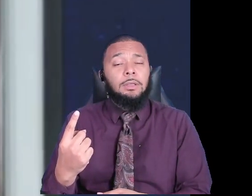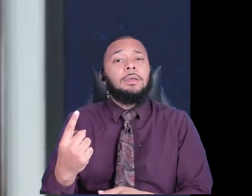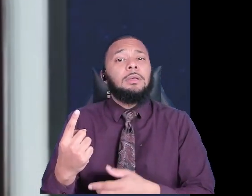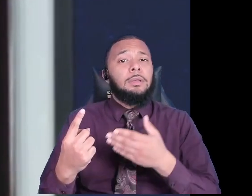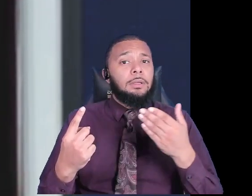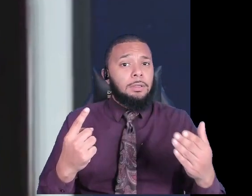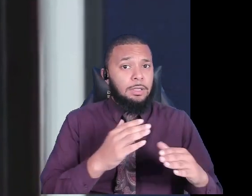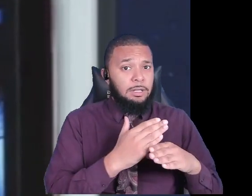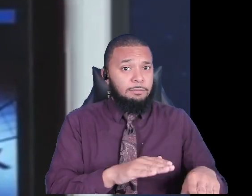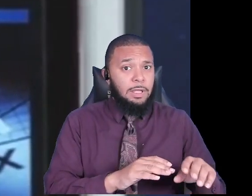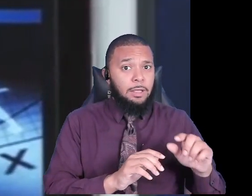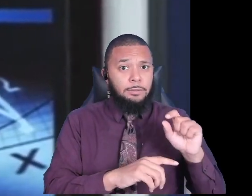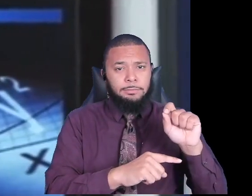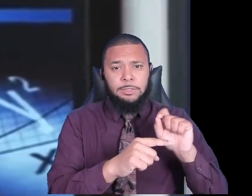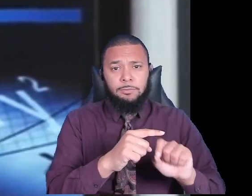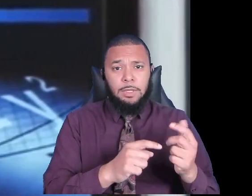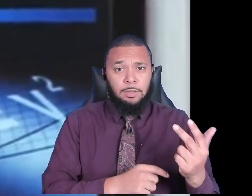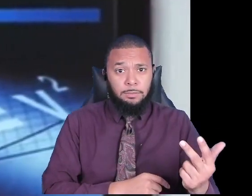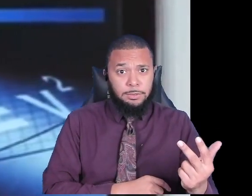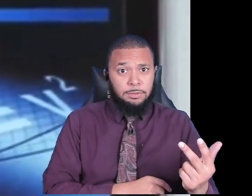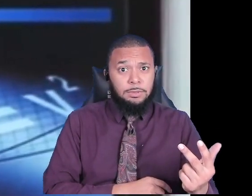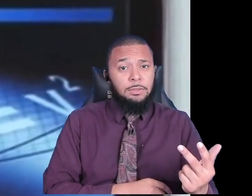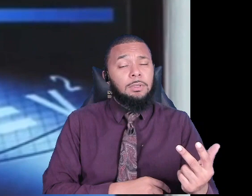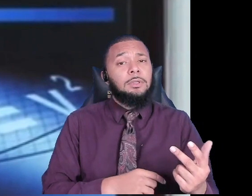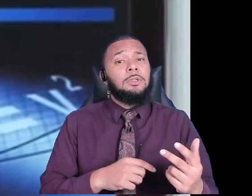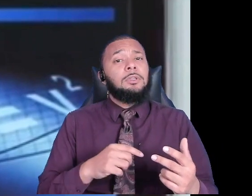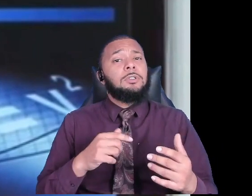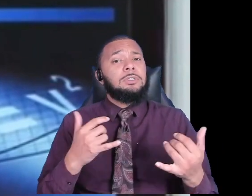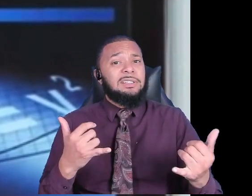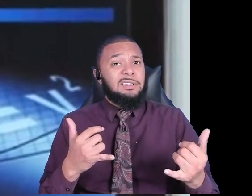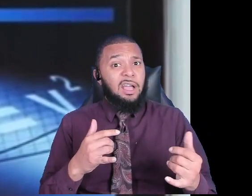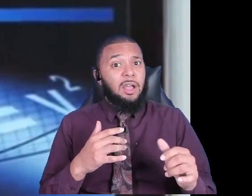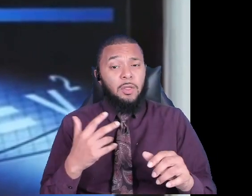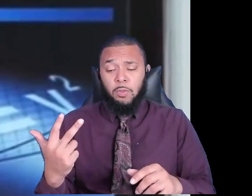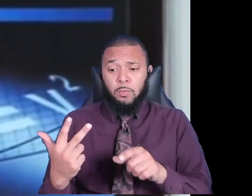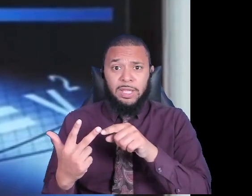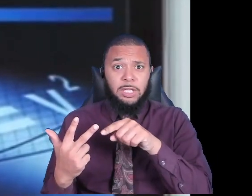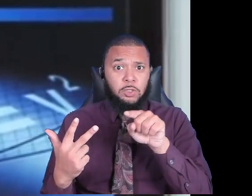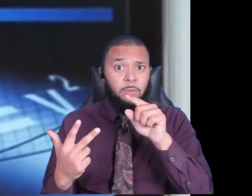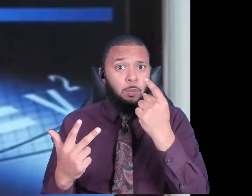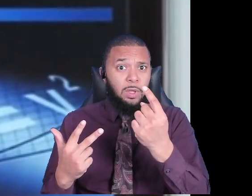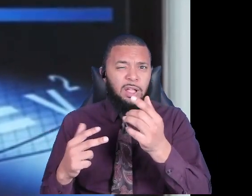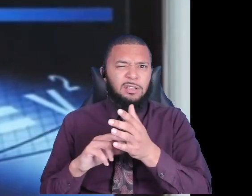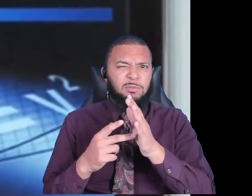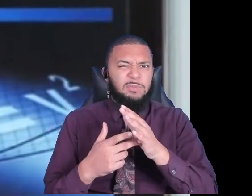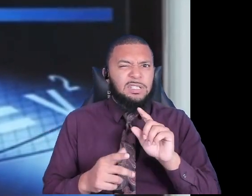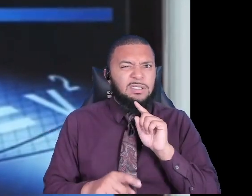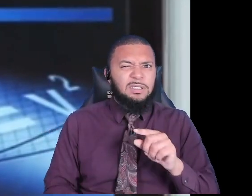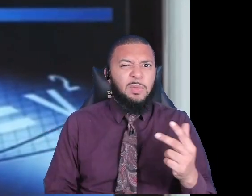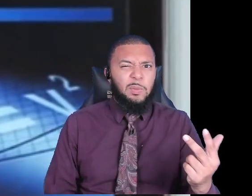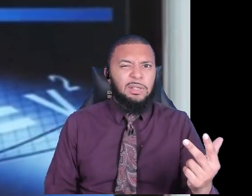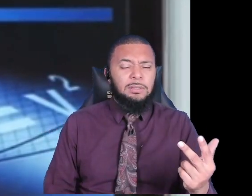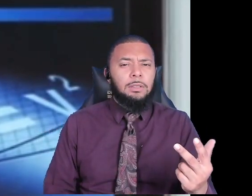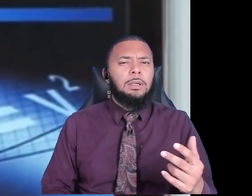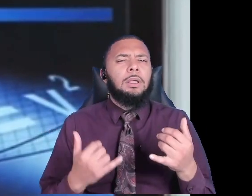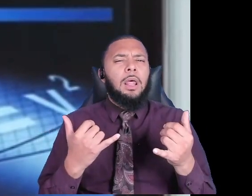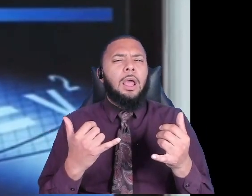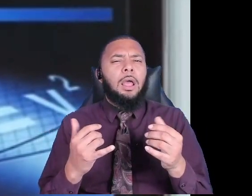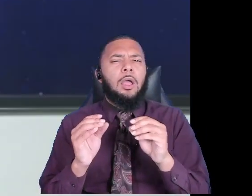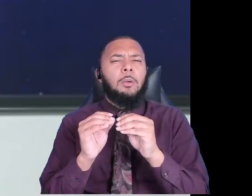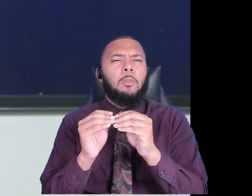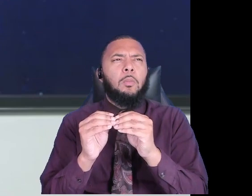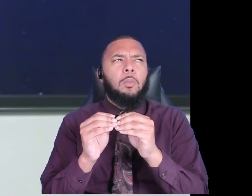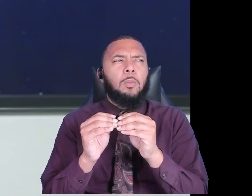3 to the 1st just means 1 factor of 3. But see, here's the thing now. Let's do it one more time. In fact, let's do it 2 or 3 more